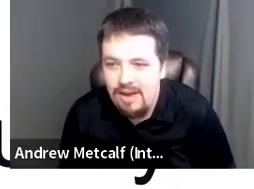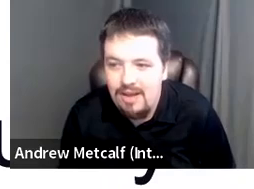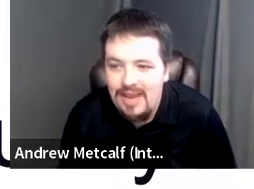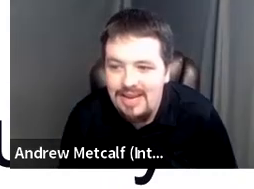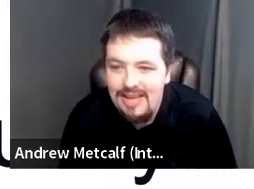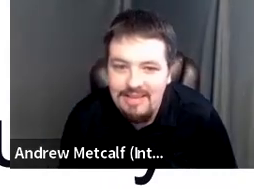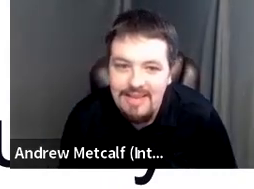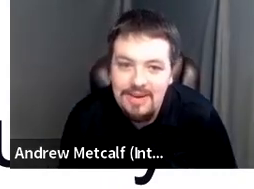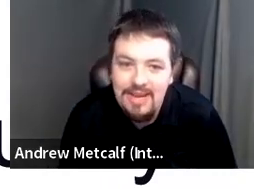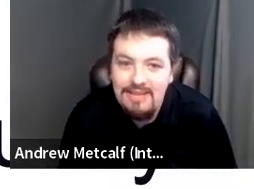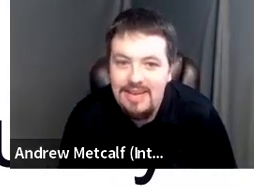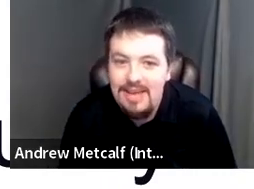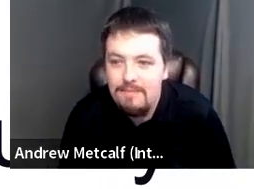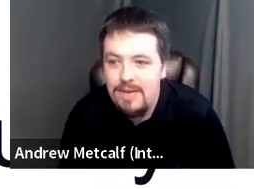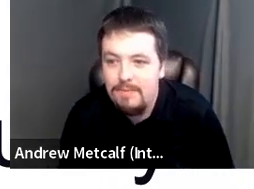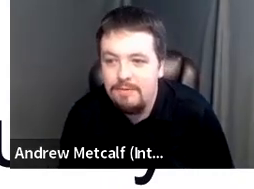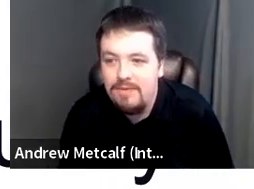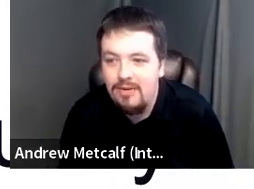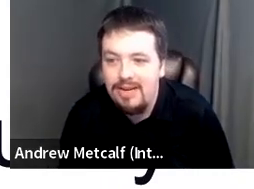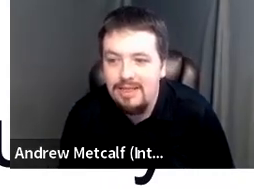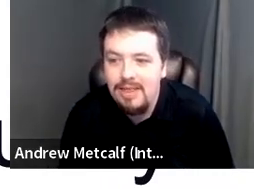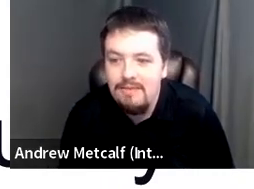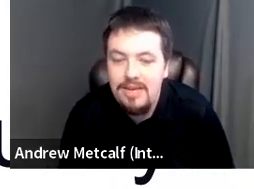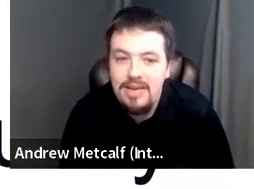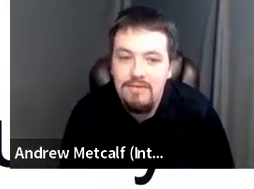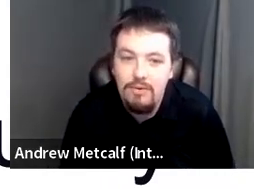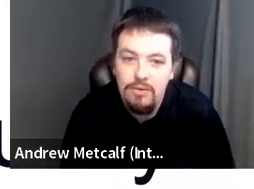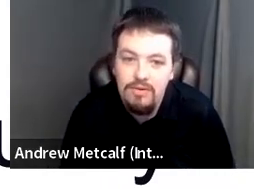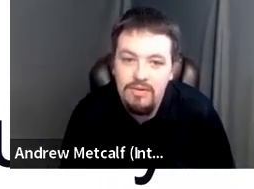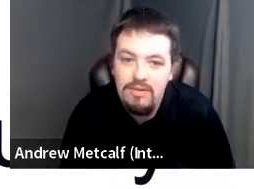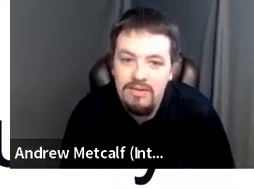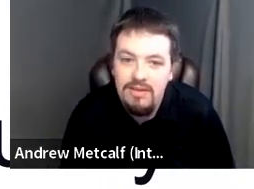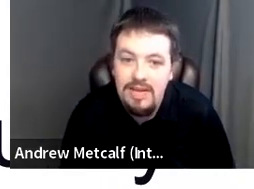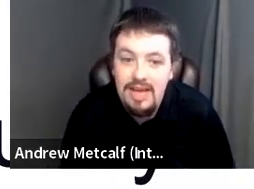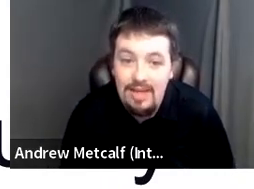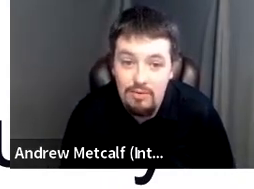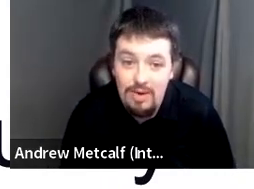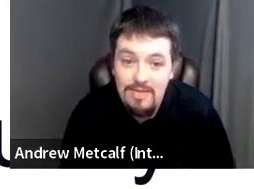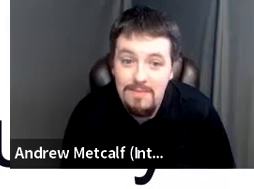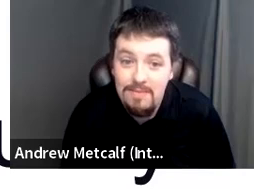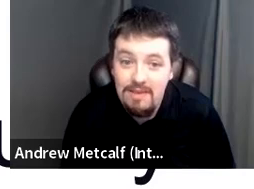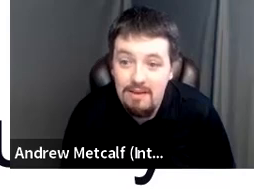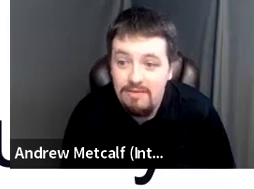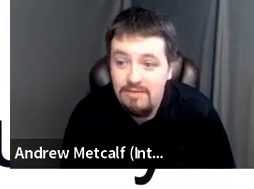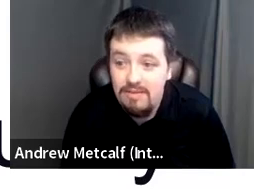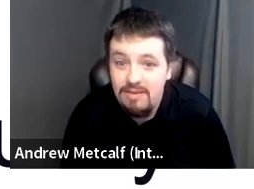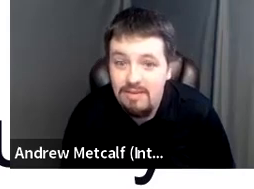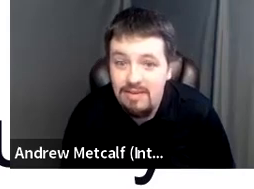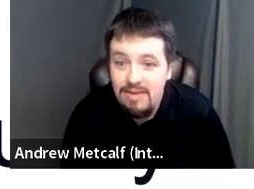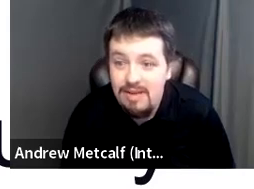After the 1870s, deaf people founded 11 deaf schools and they ran them